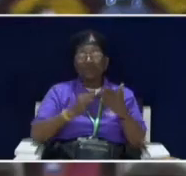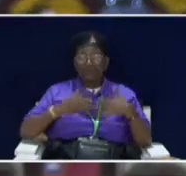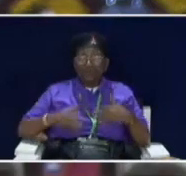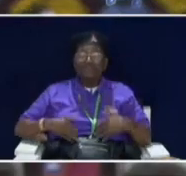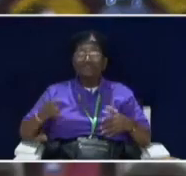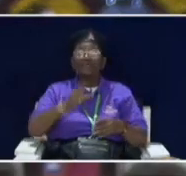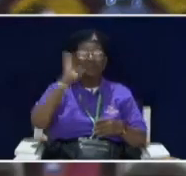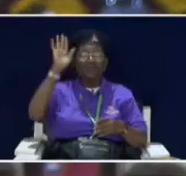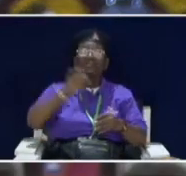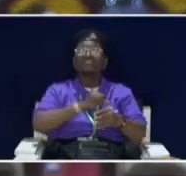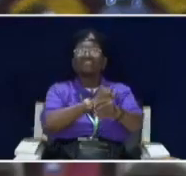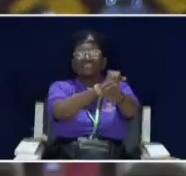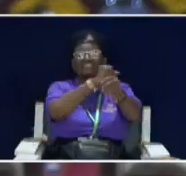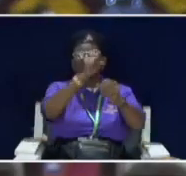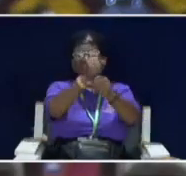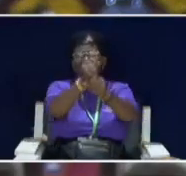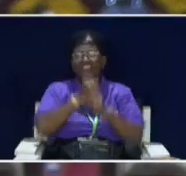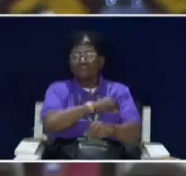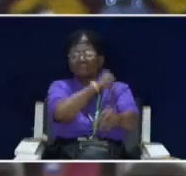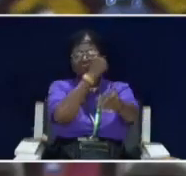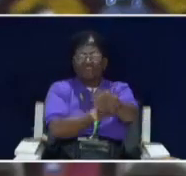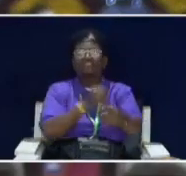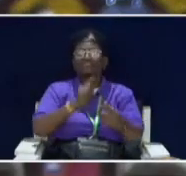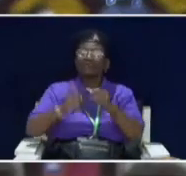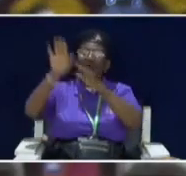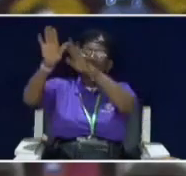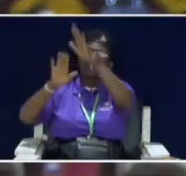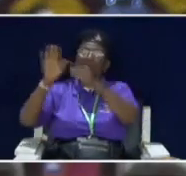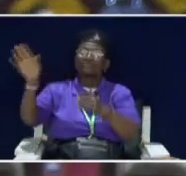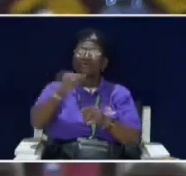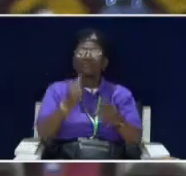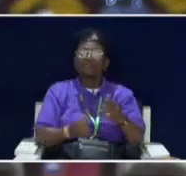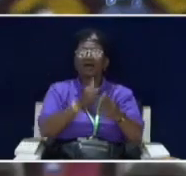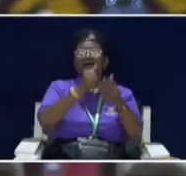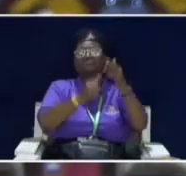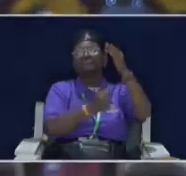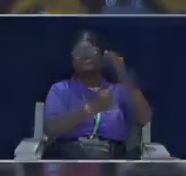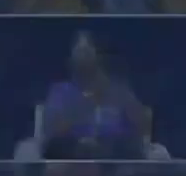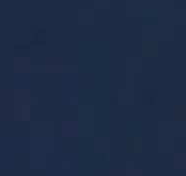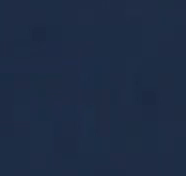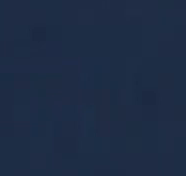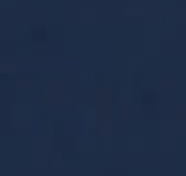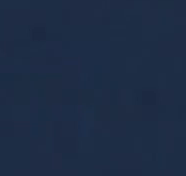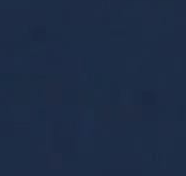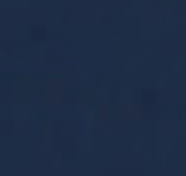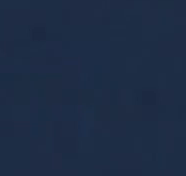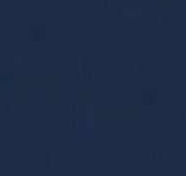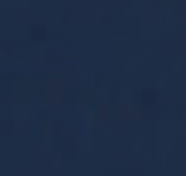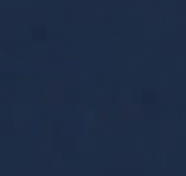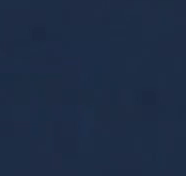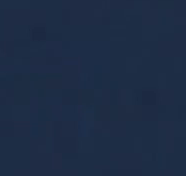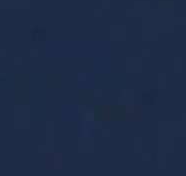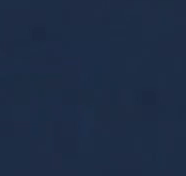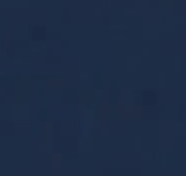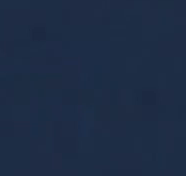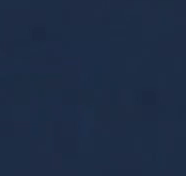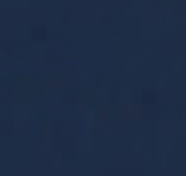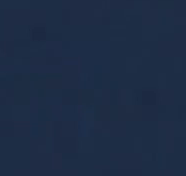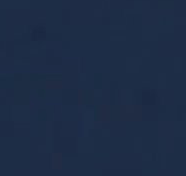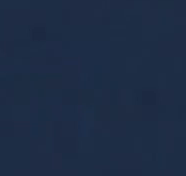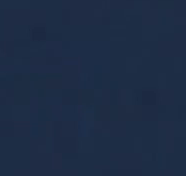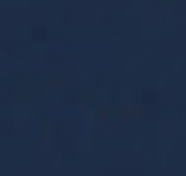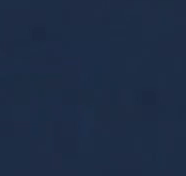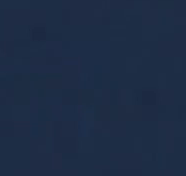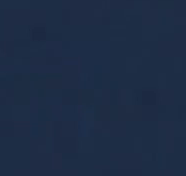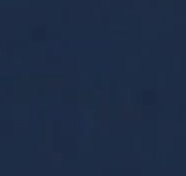in the mighty name of Jesus. The fourth thing you can do is that you can tunnel through the